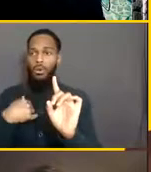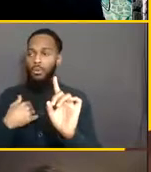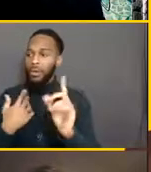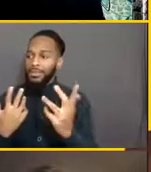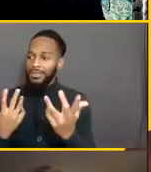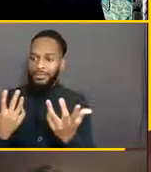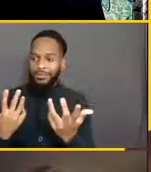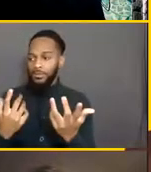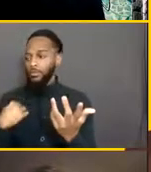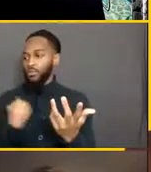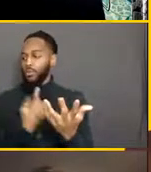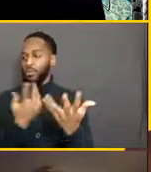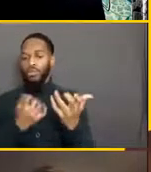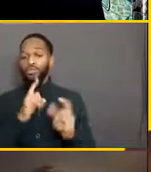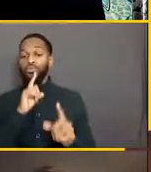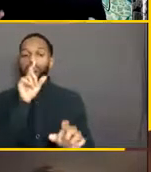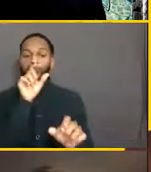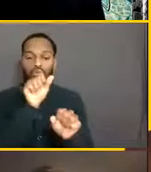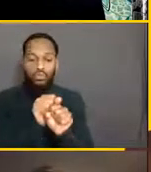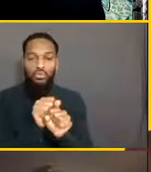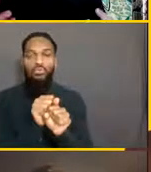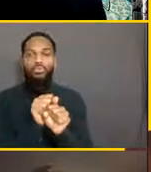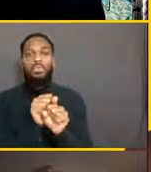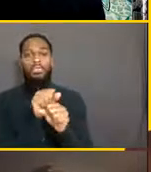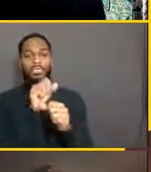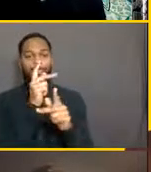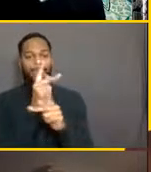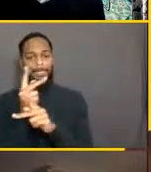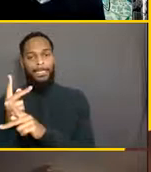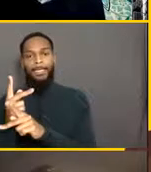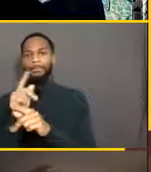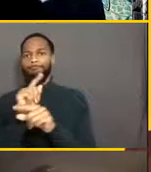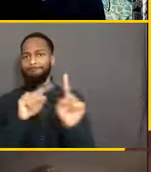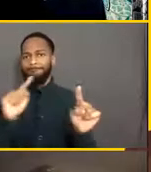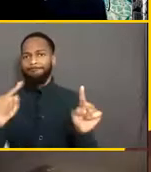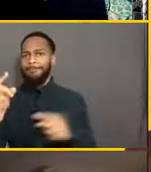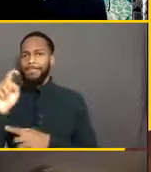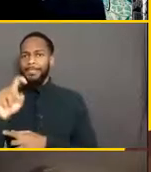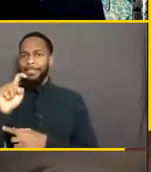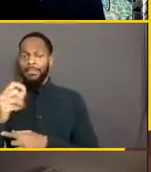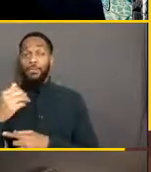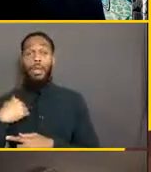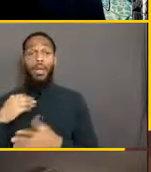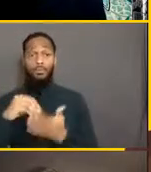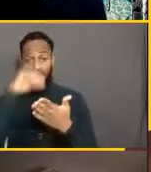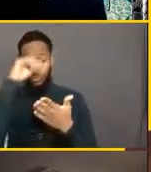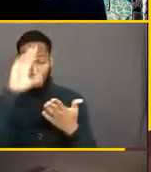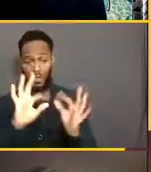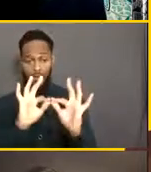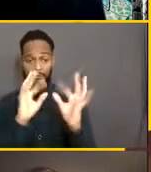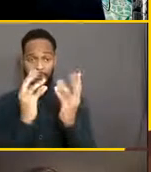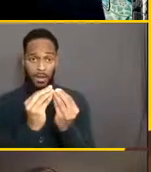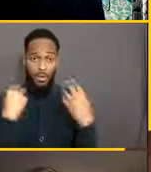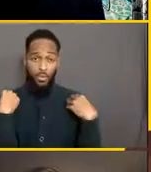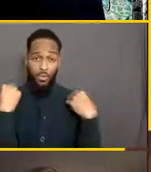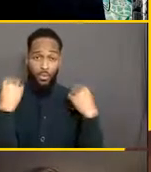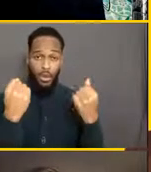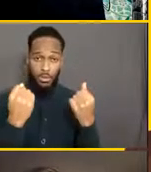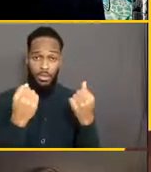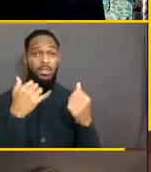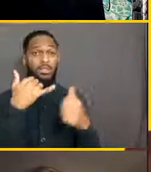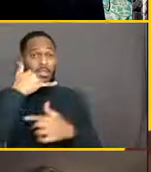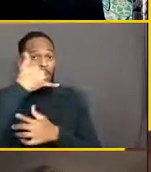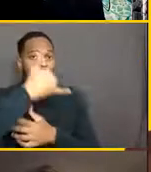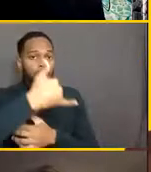as possible. We do have a student and family wellness hotline. It's 5 days a week, 8 to 5, support